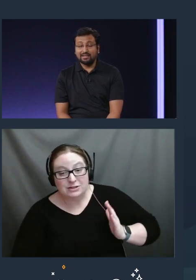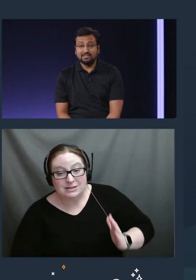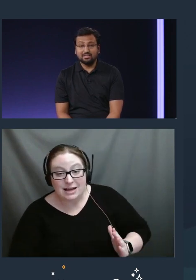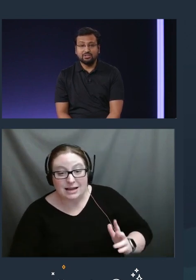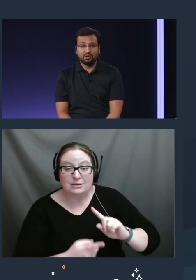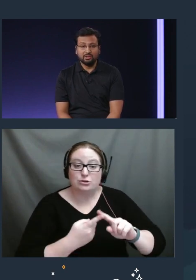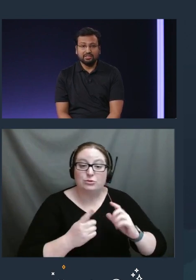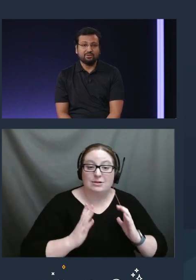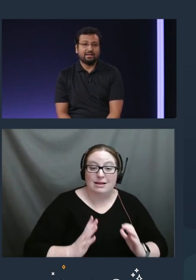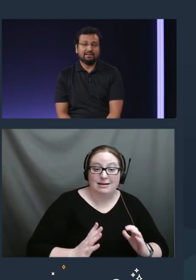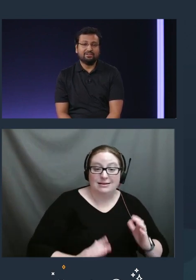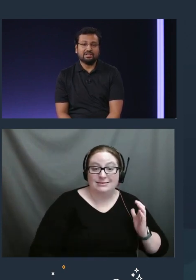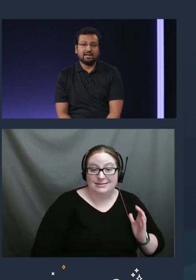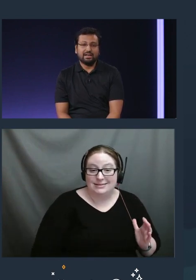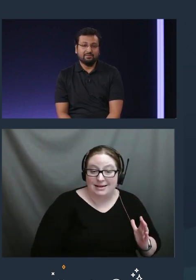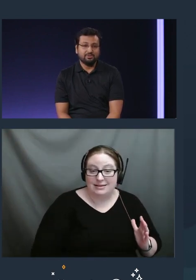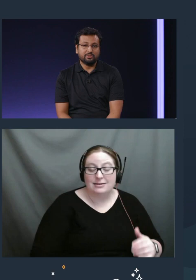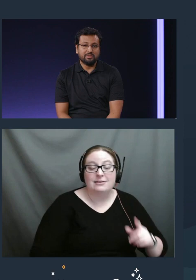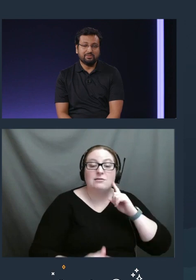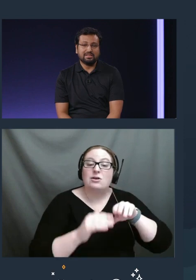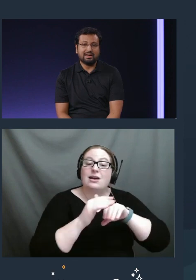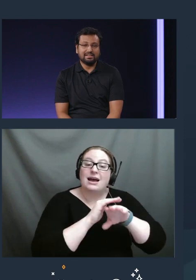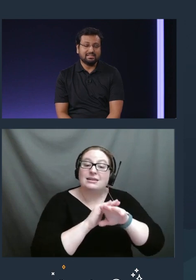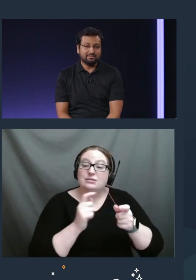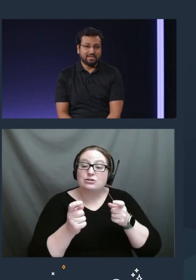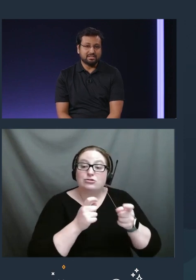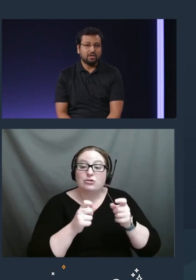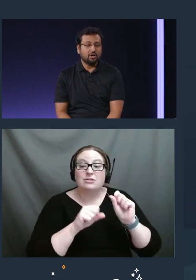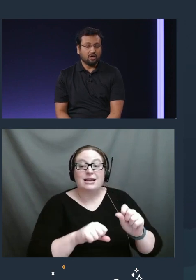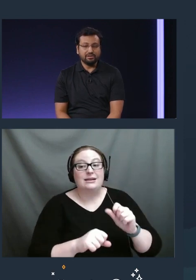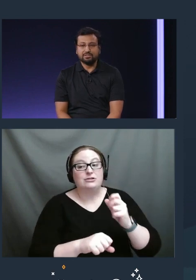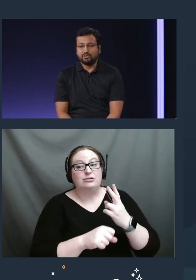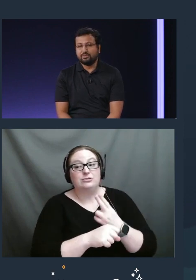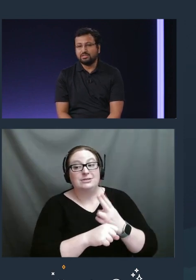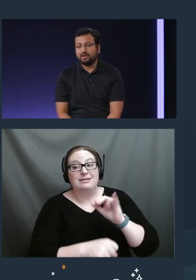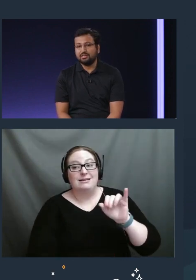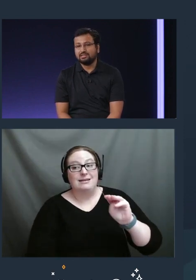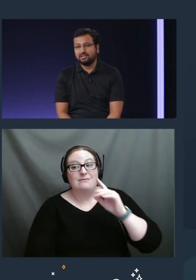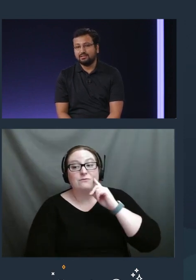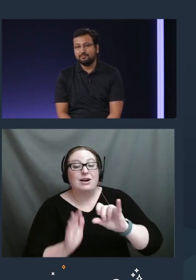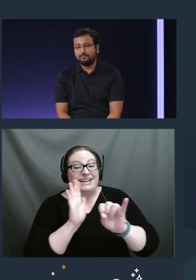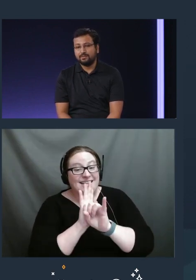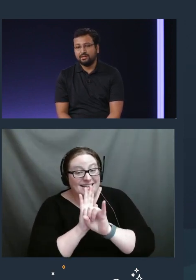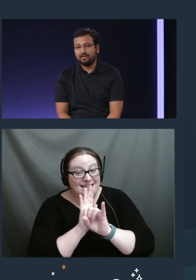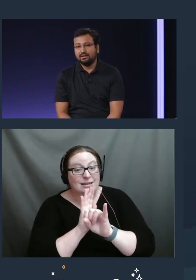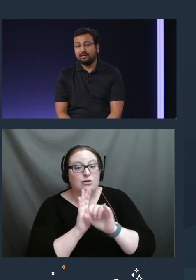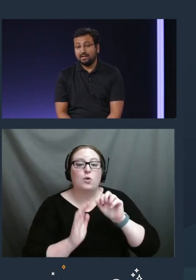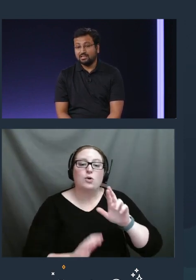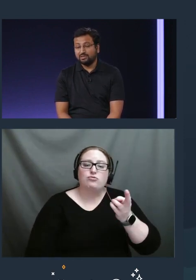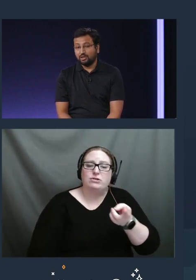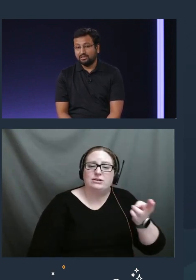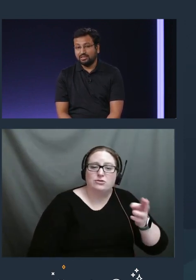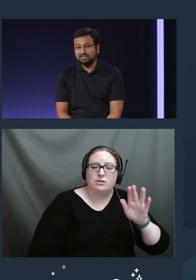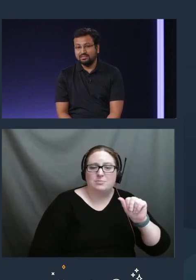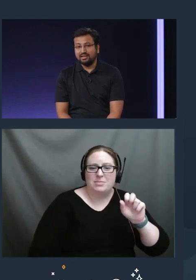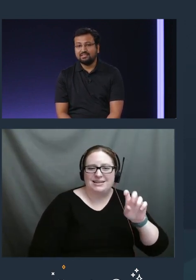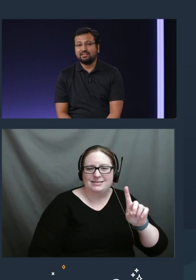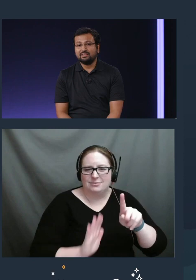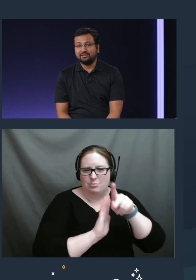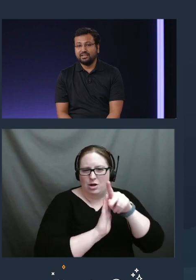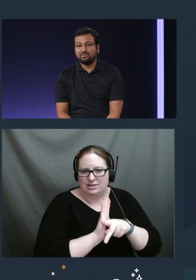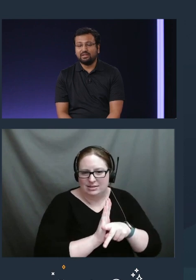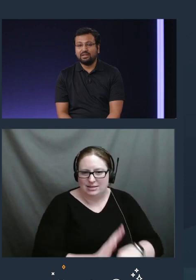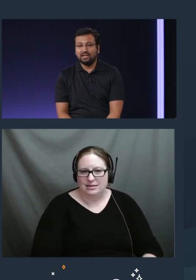for access control, you can leverage IAM to implement identity-based or resource-based policy. Last but not the least,